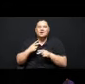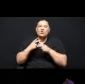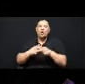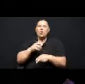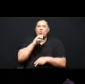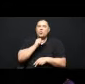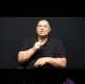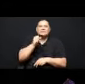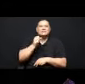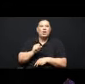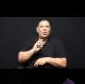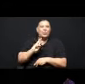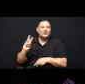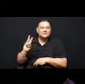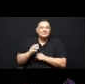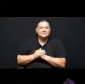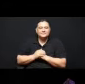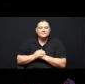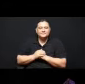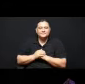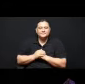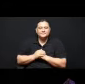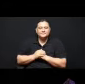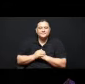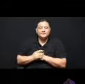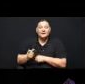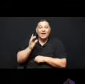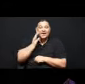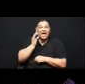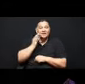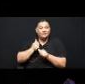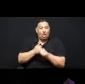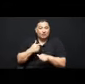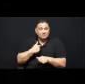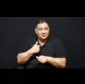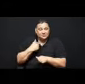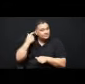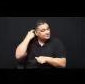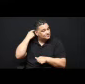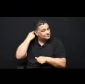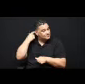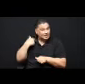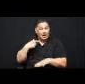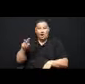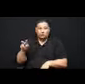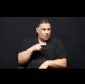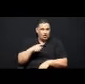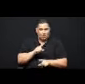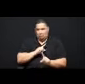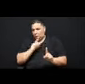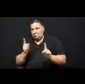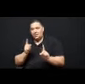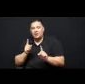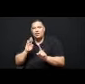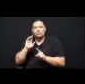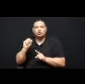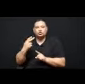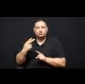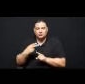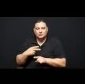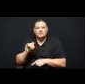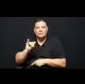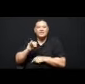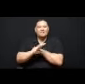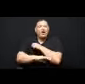A cat follows me, dodging behind bushes as I turn around. Just like that fall so many years ago, trees